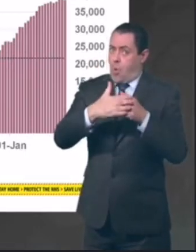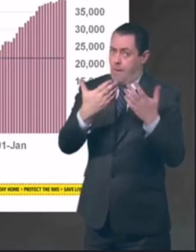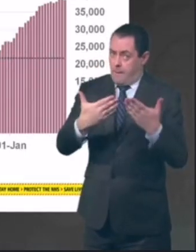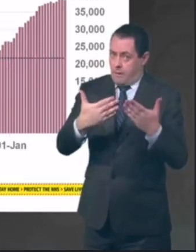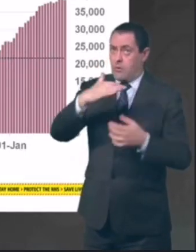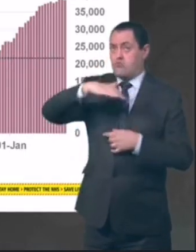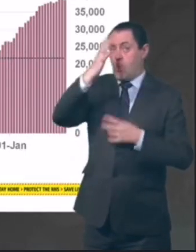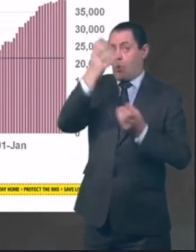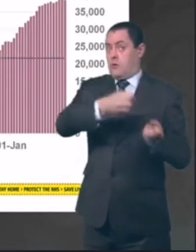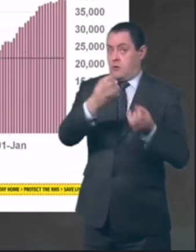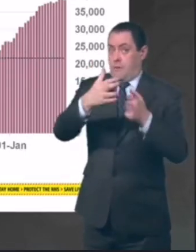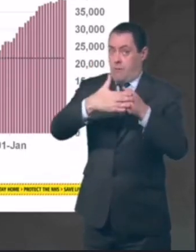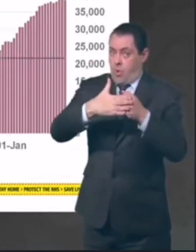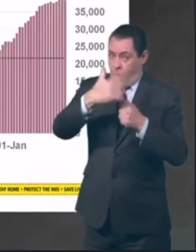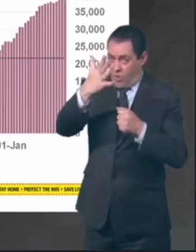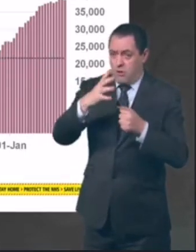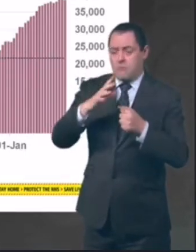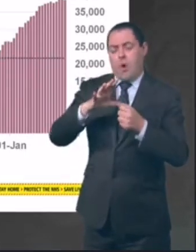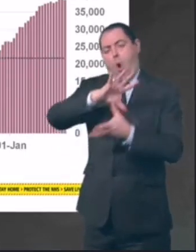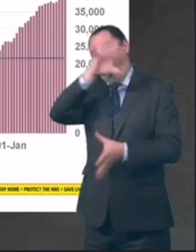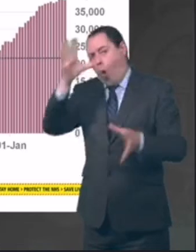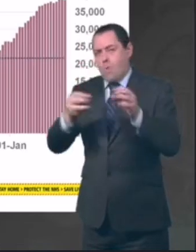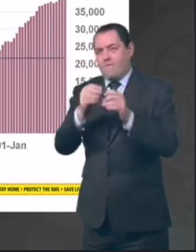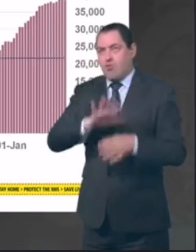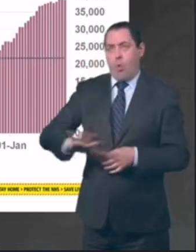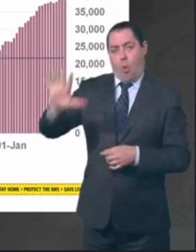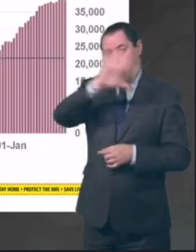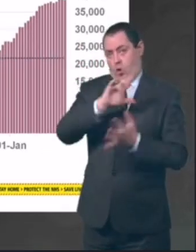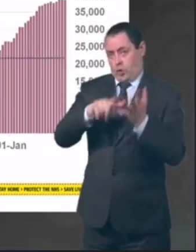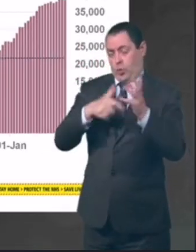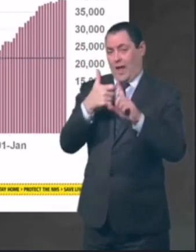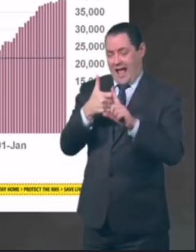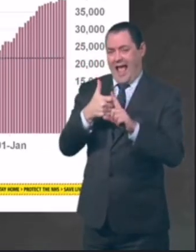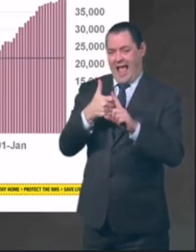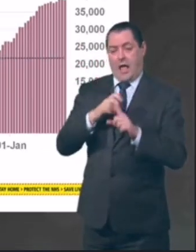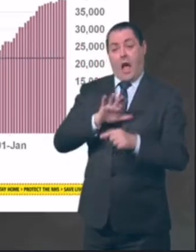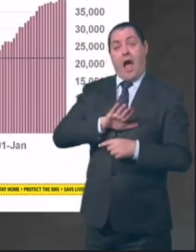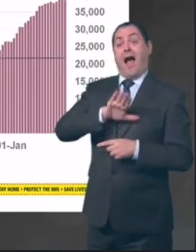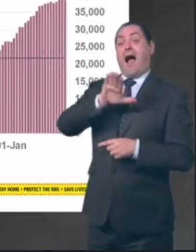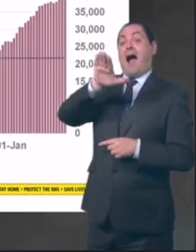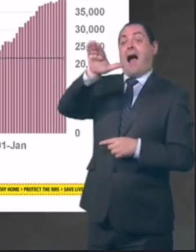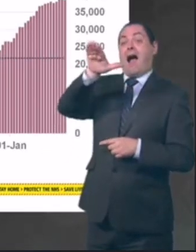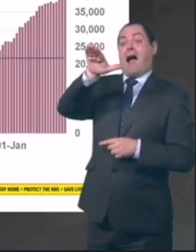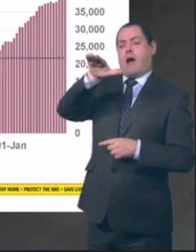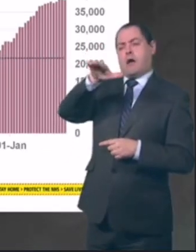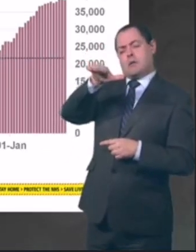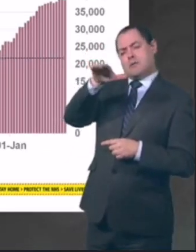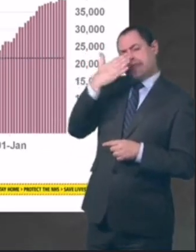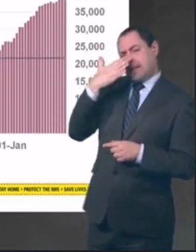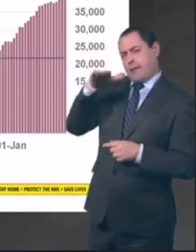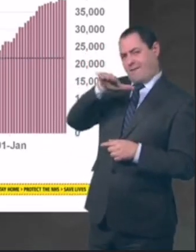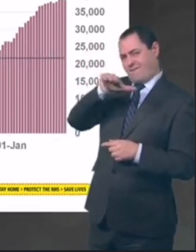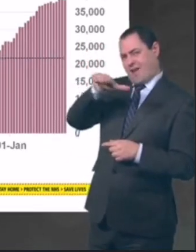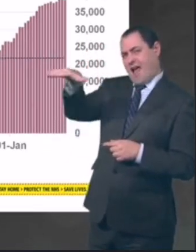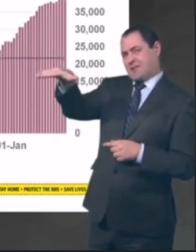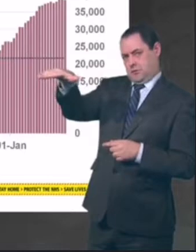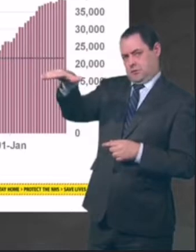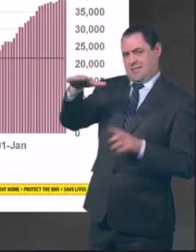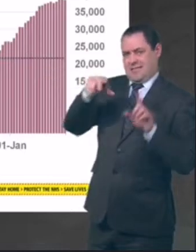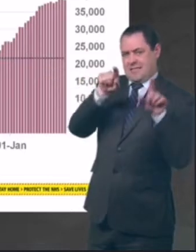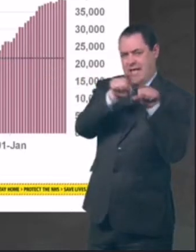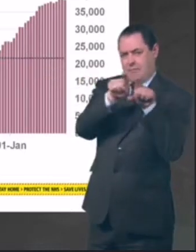is now a flattening out, and we hope to see, following the reductions from a high level in the number of cases,